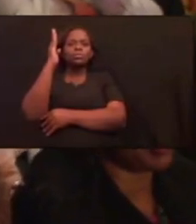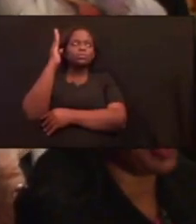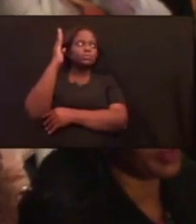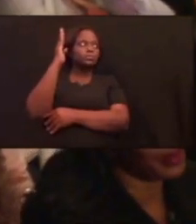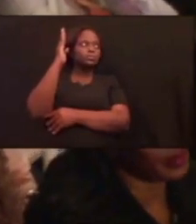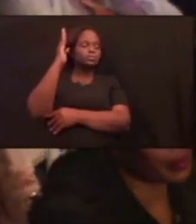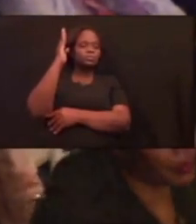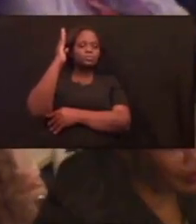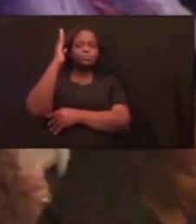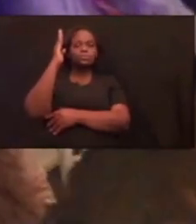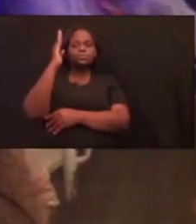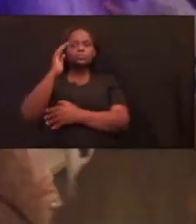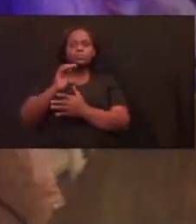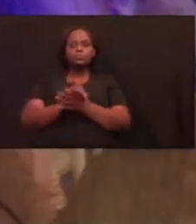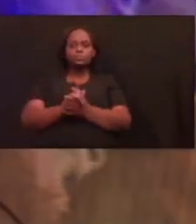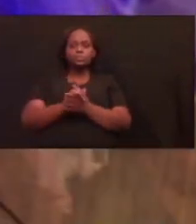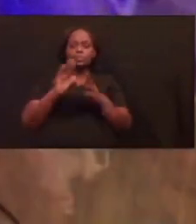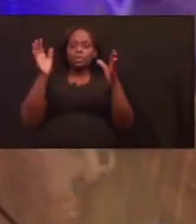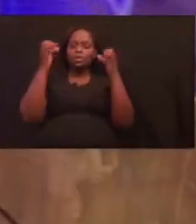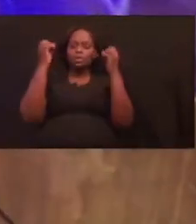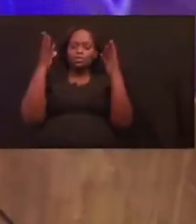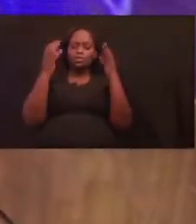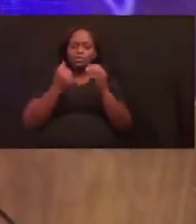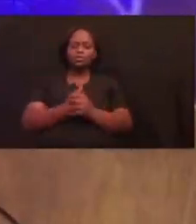Adonai. Hallelujah.